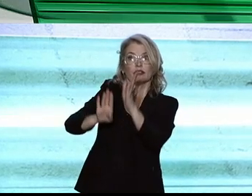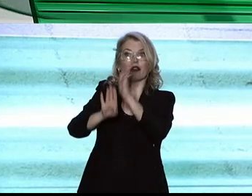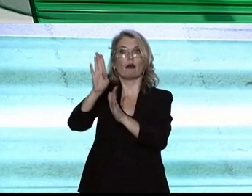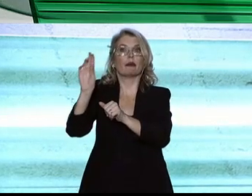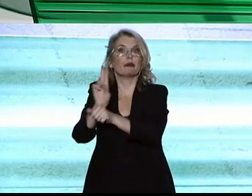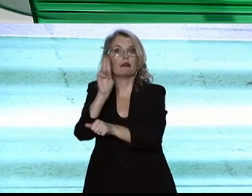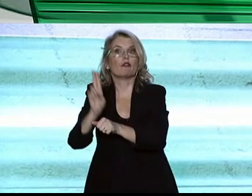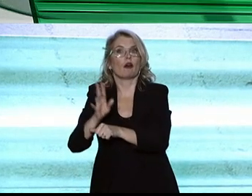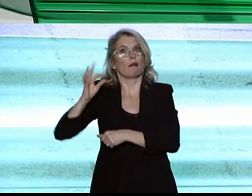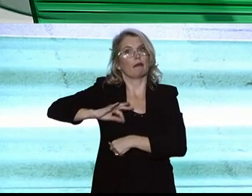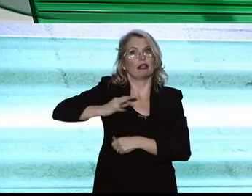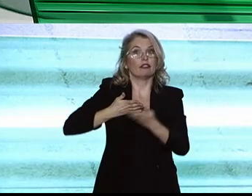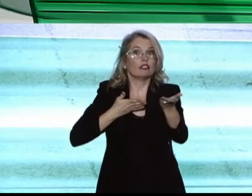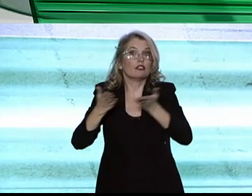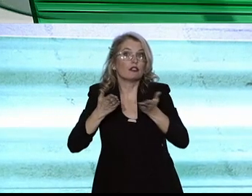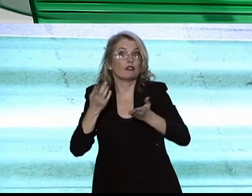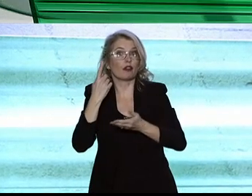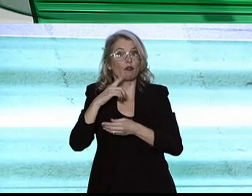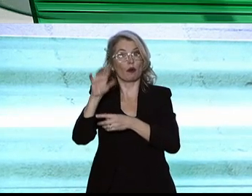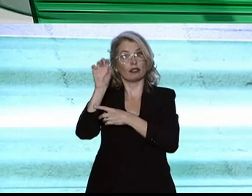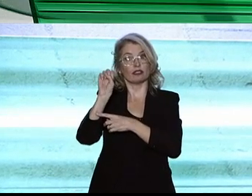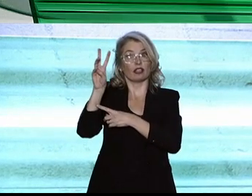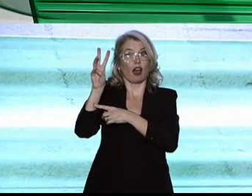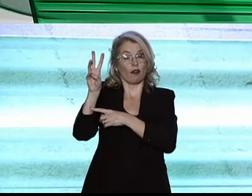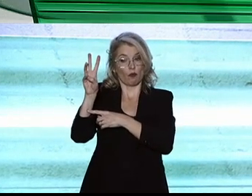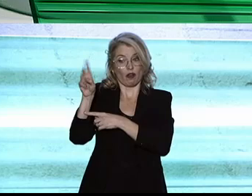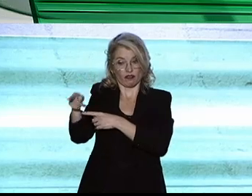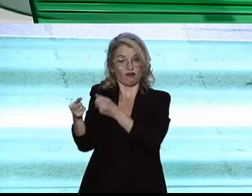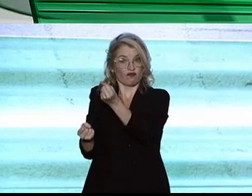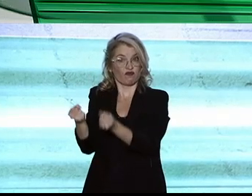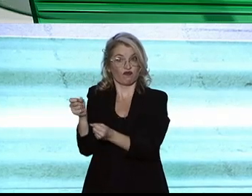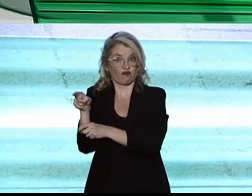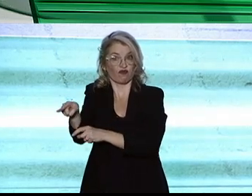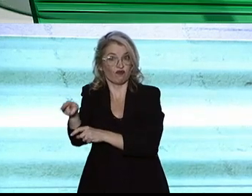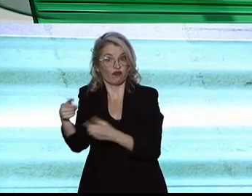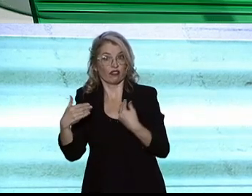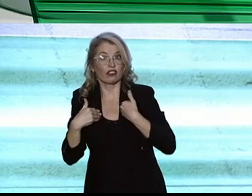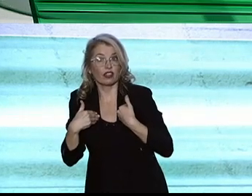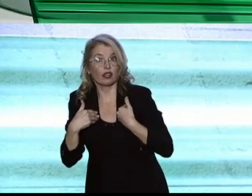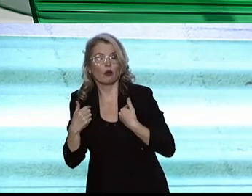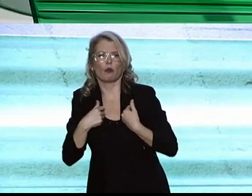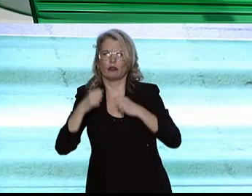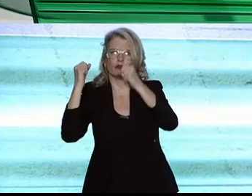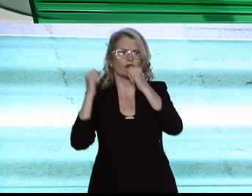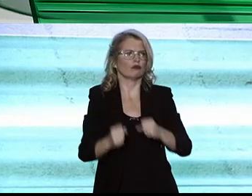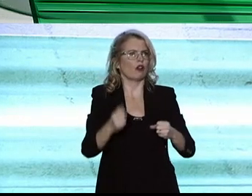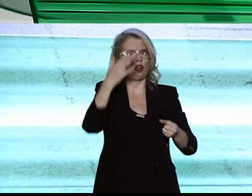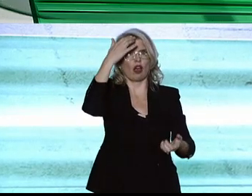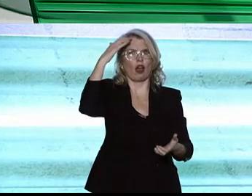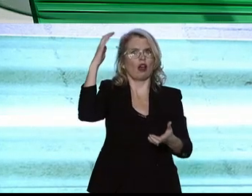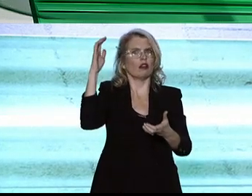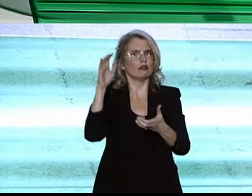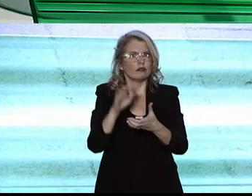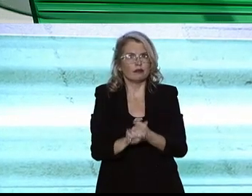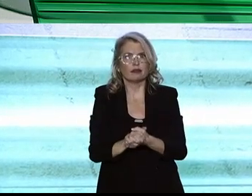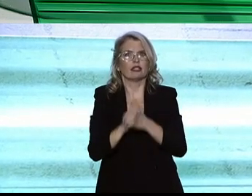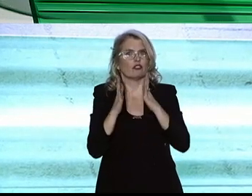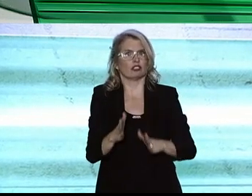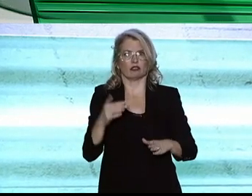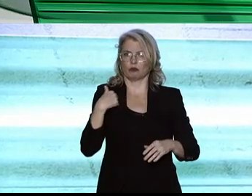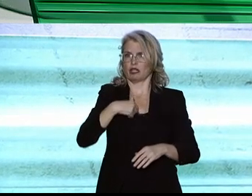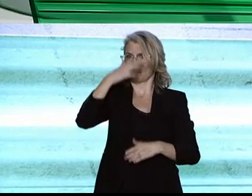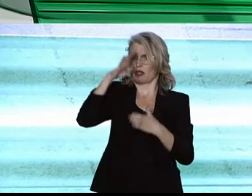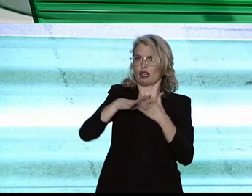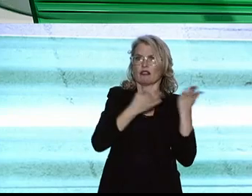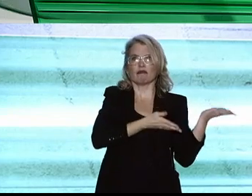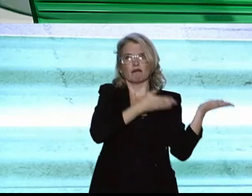to developing useful and beneficial services for the software-defined vehicles. We are firm believers